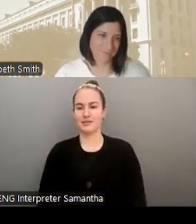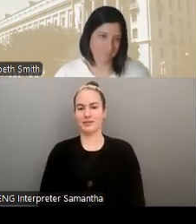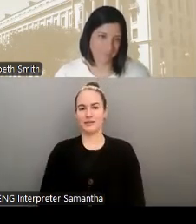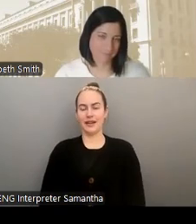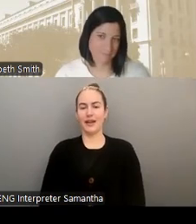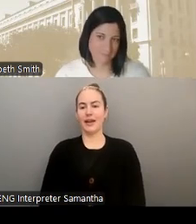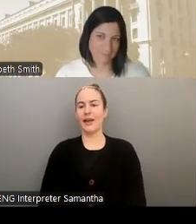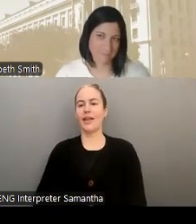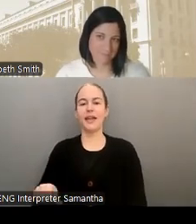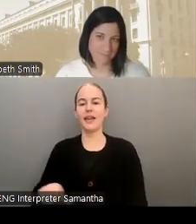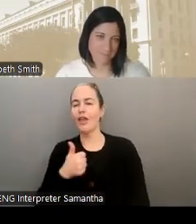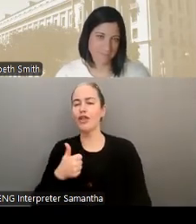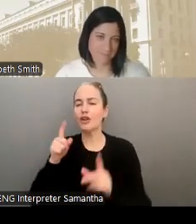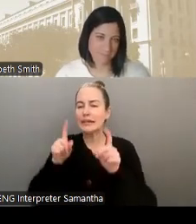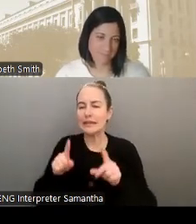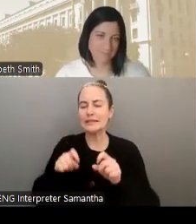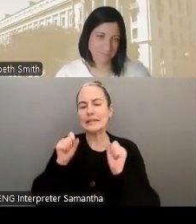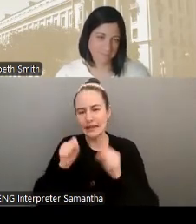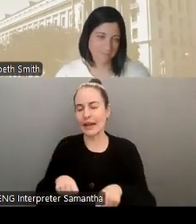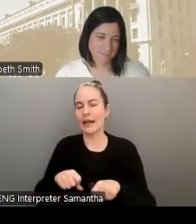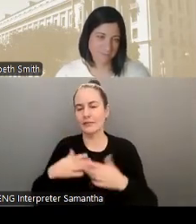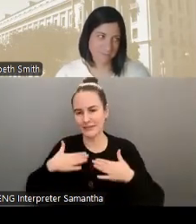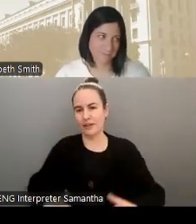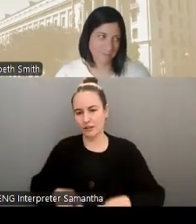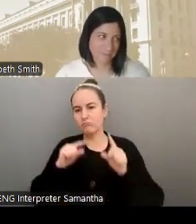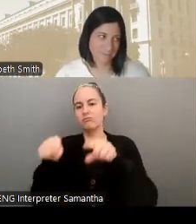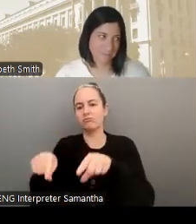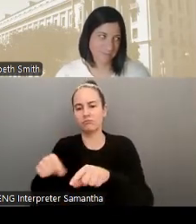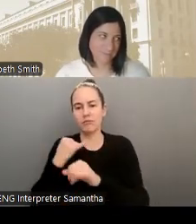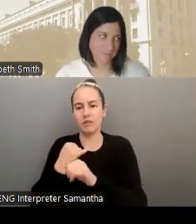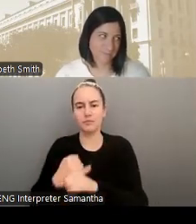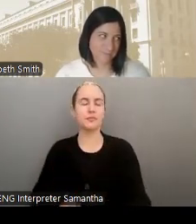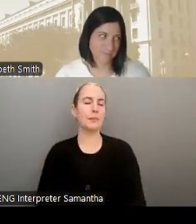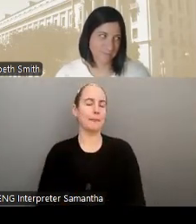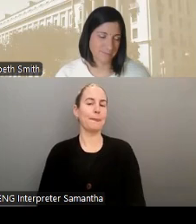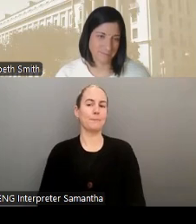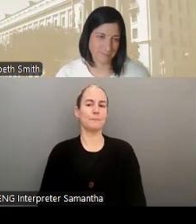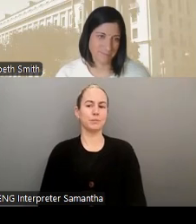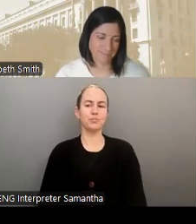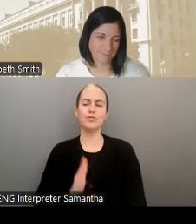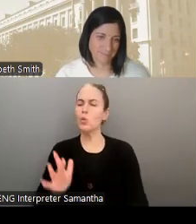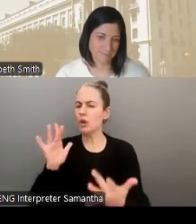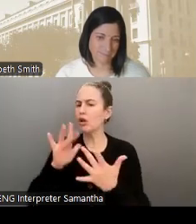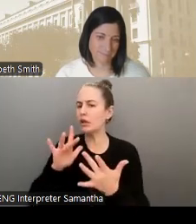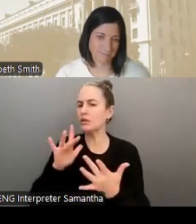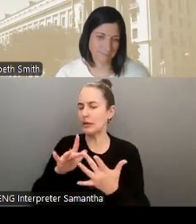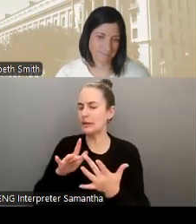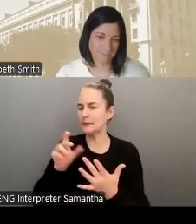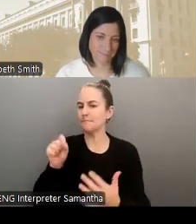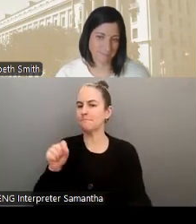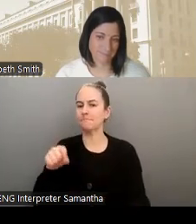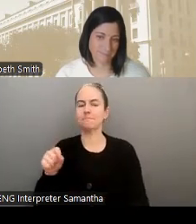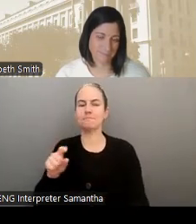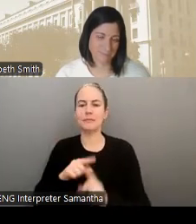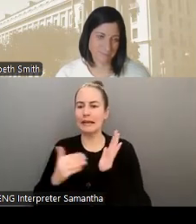transaction testing or reviewing any sample. But we will be in contact with you during that period of time, but again, it